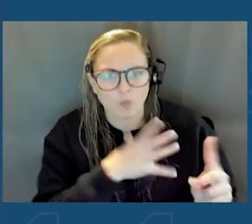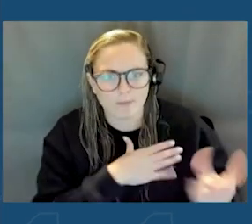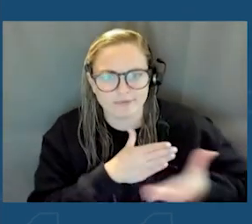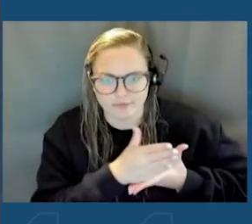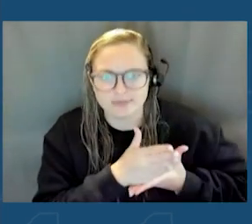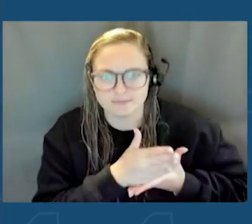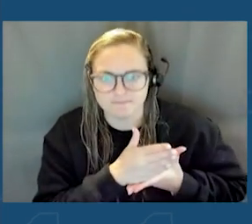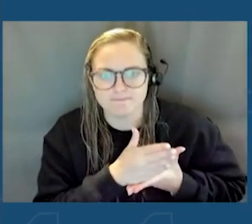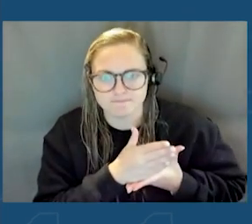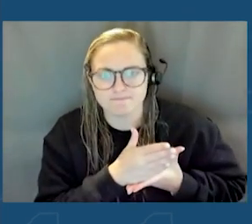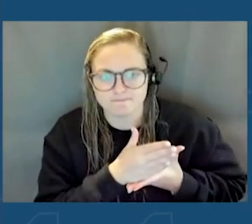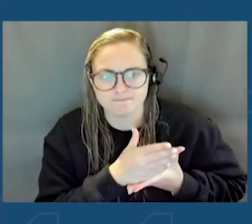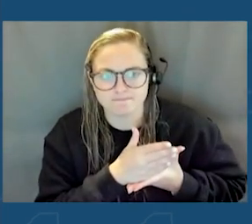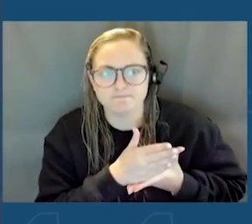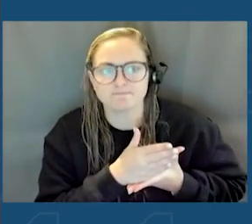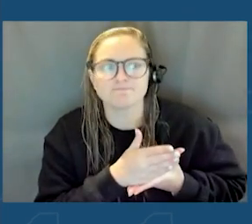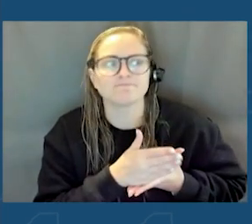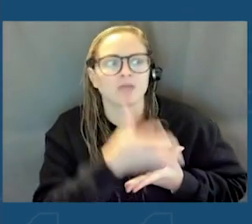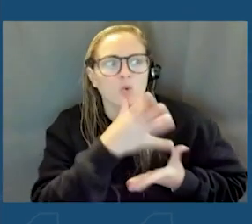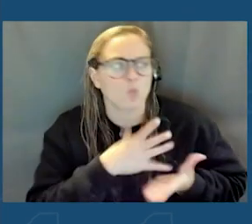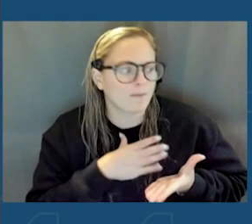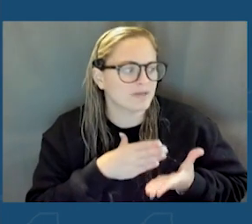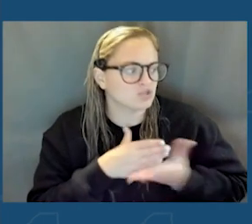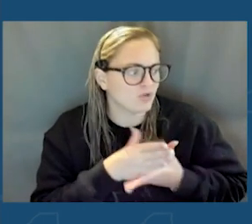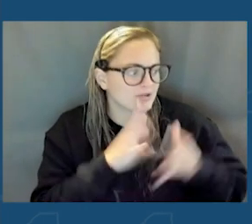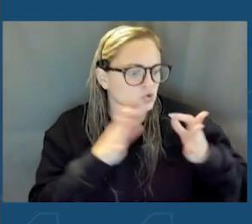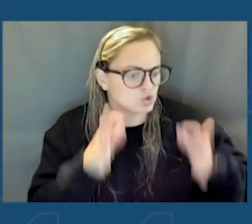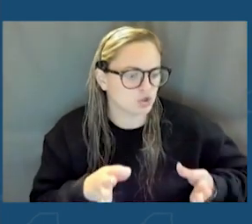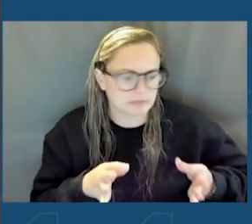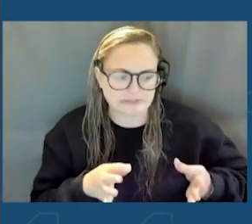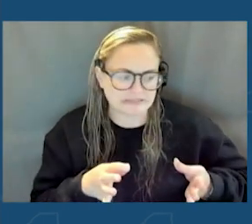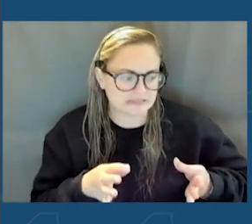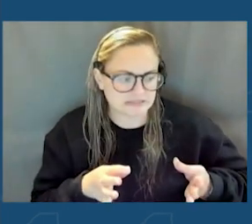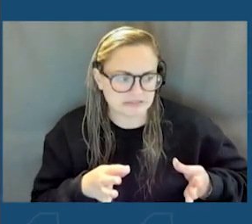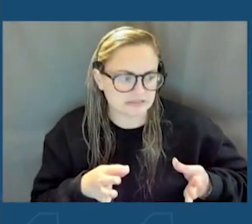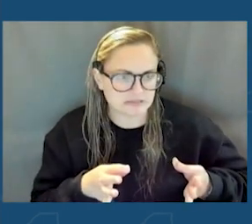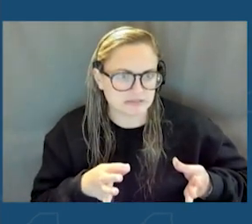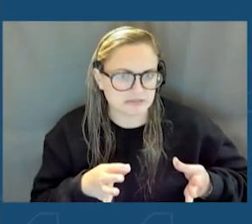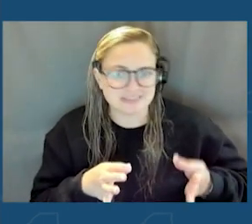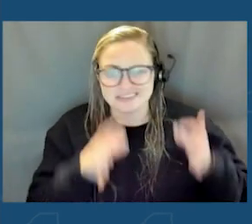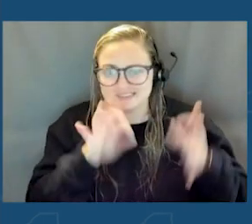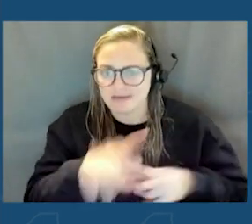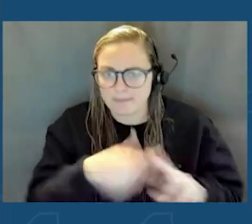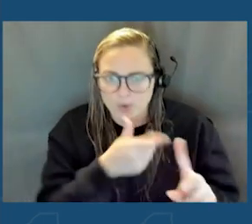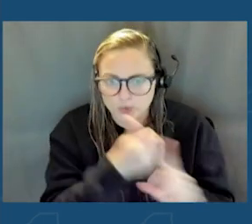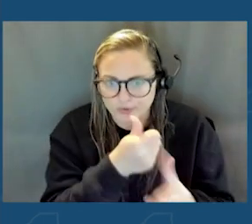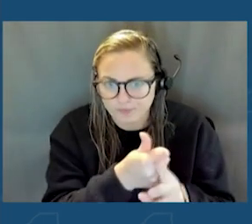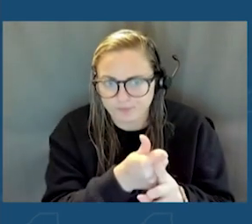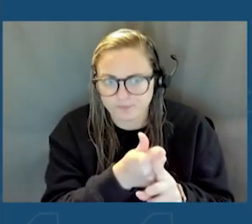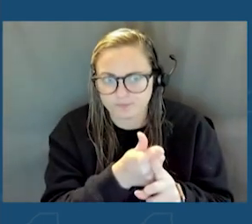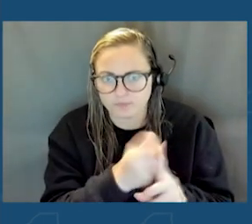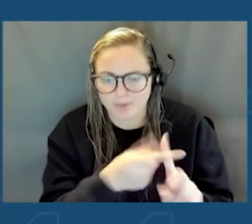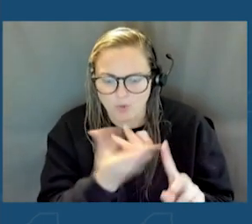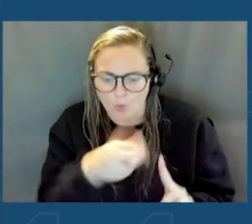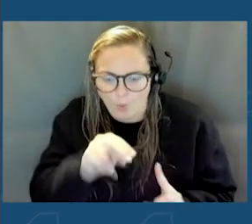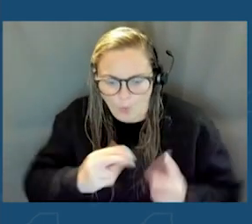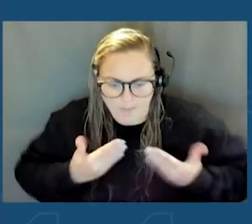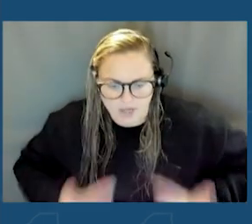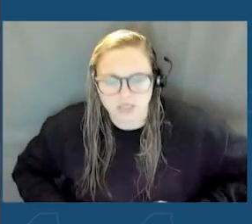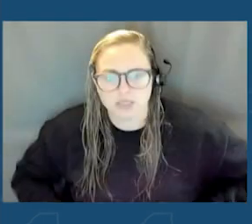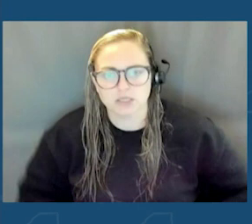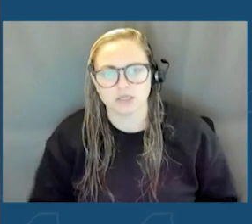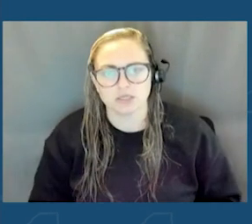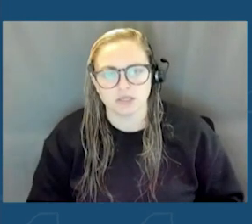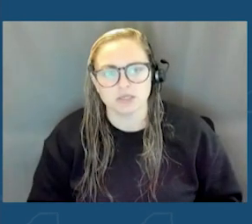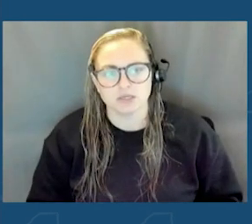rights and a woman's right to determine and make her own decisions about her own body. And they are